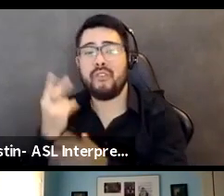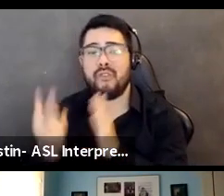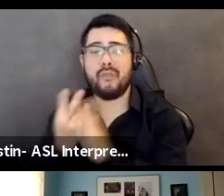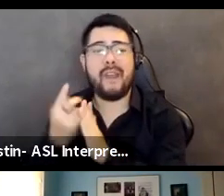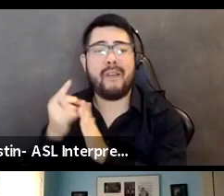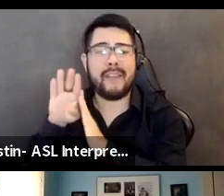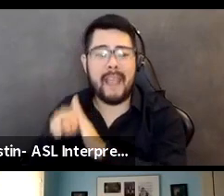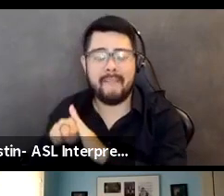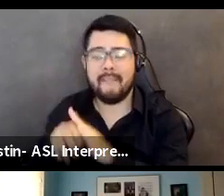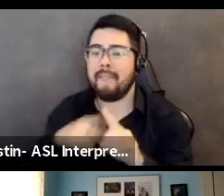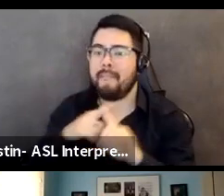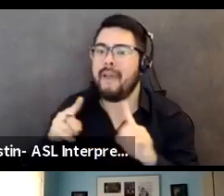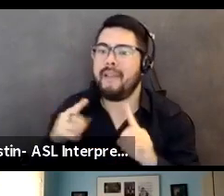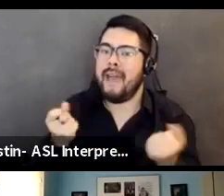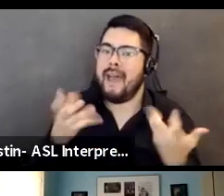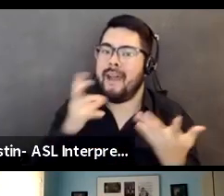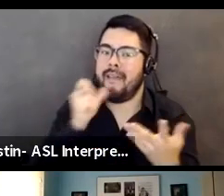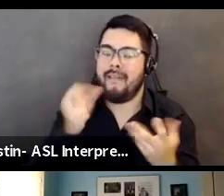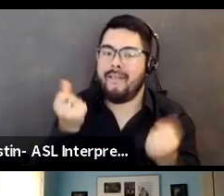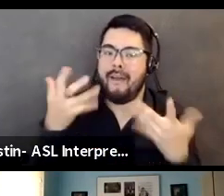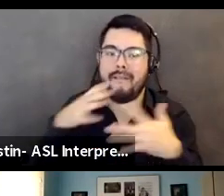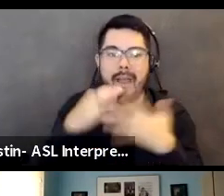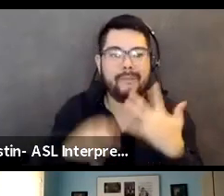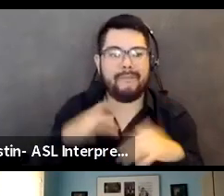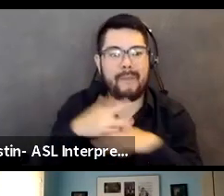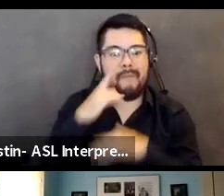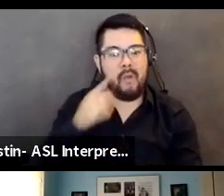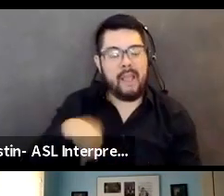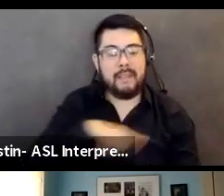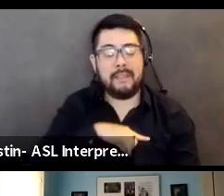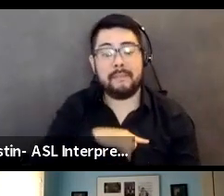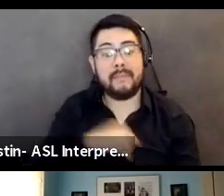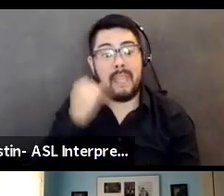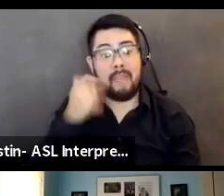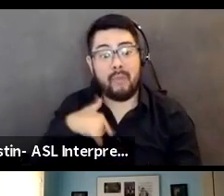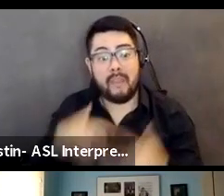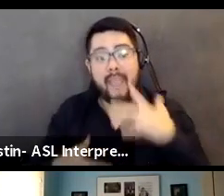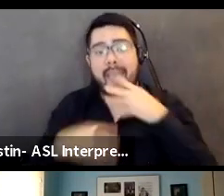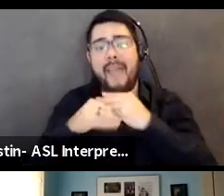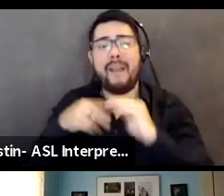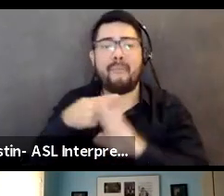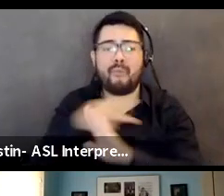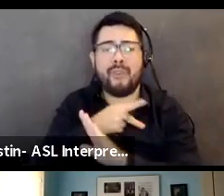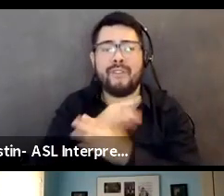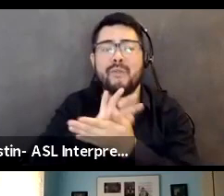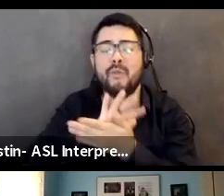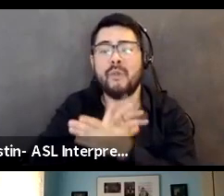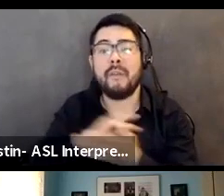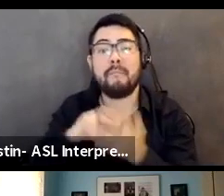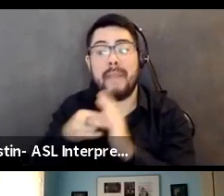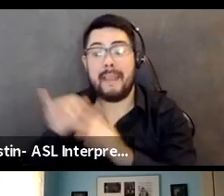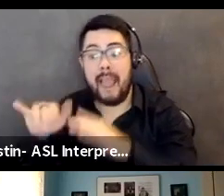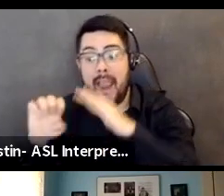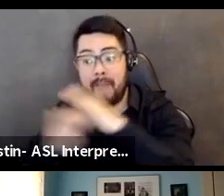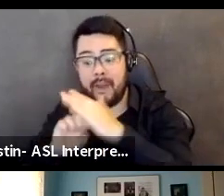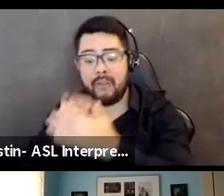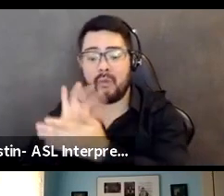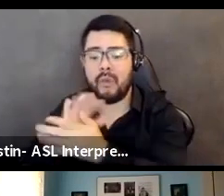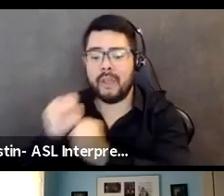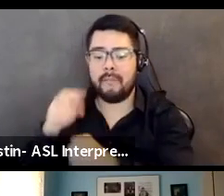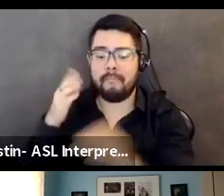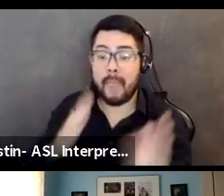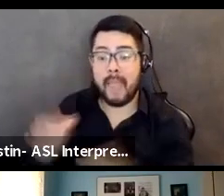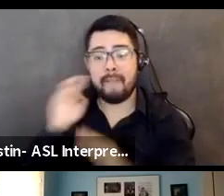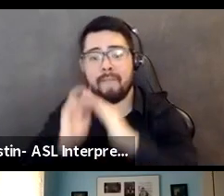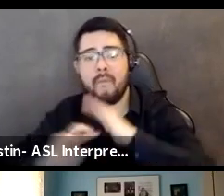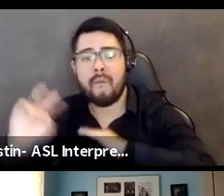full day option in our neighborhood the addition of a preschool would allow saganash to plan and forecast for these growing class